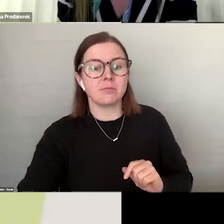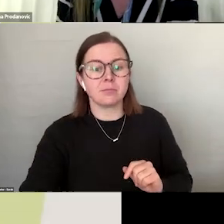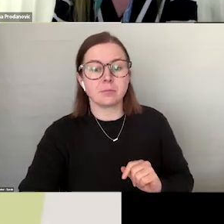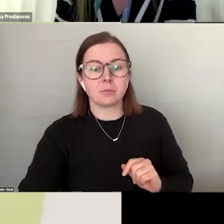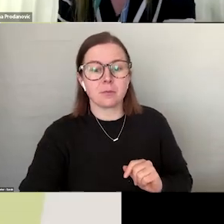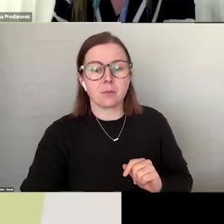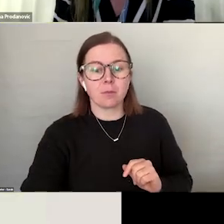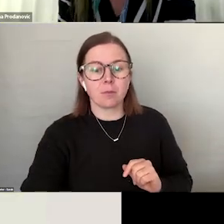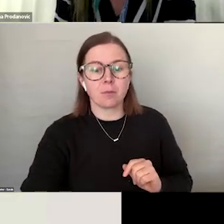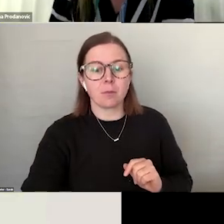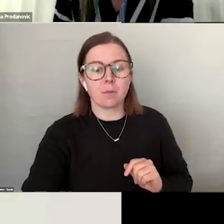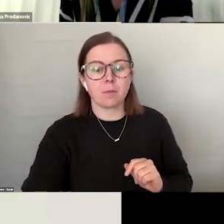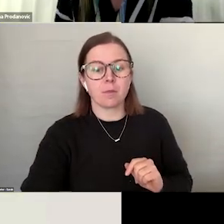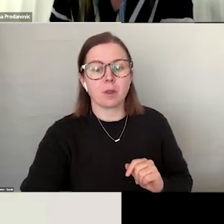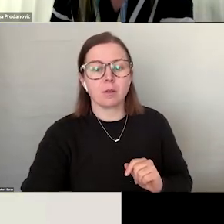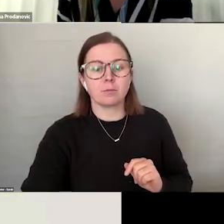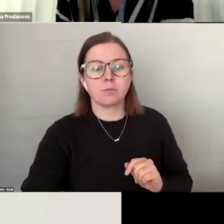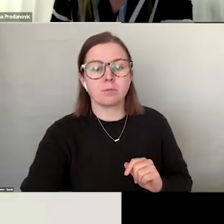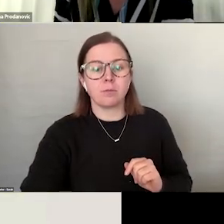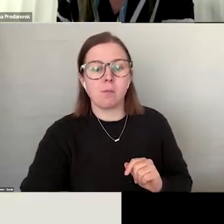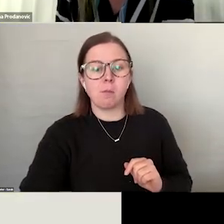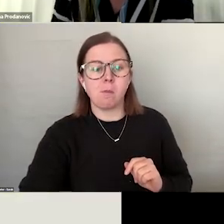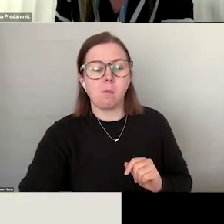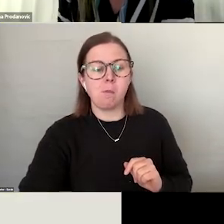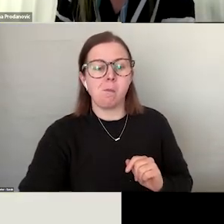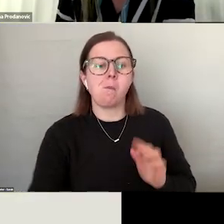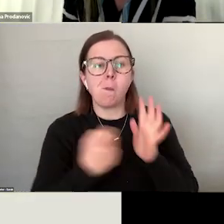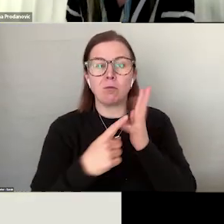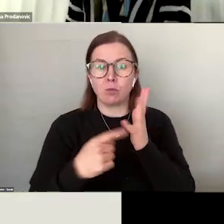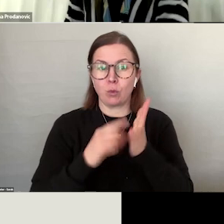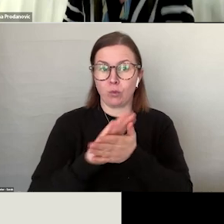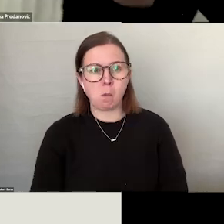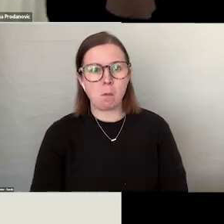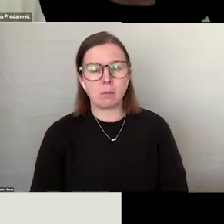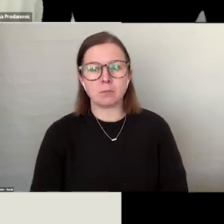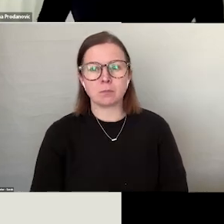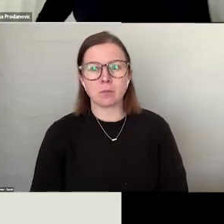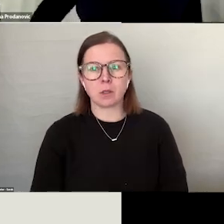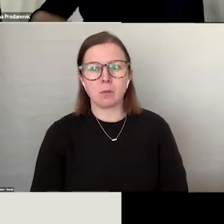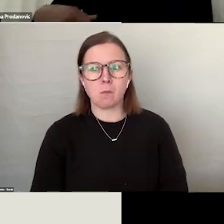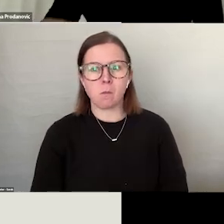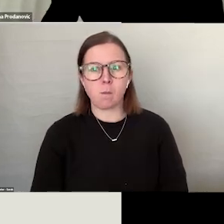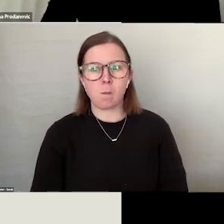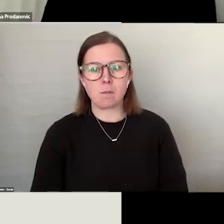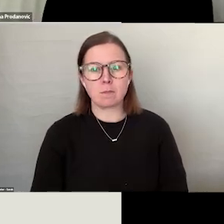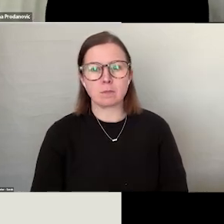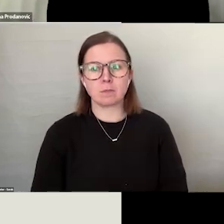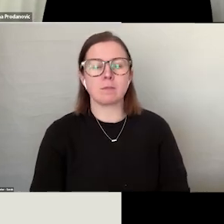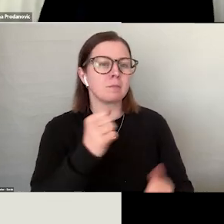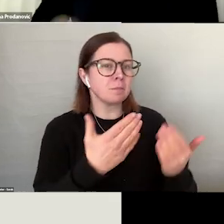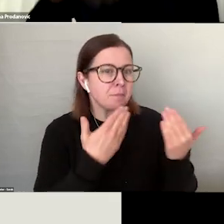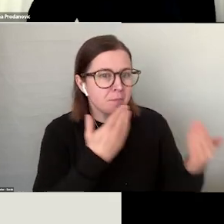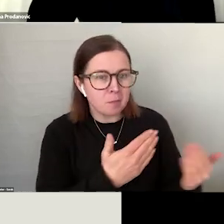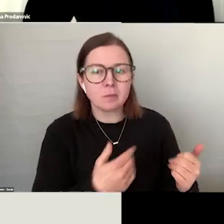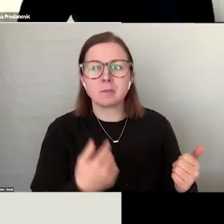pass you over to my colleague Ruth, who will talk to you about some of the results that we've found. Thank you, Dragana.